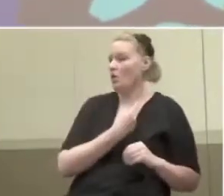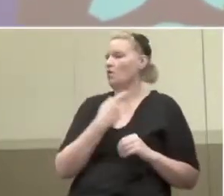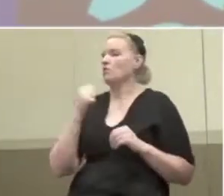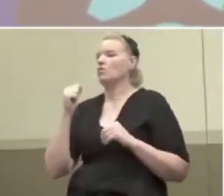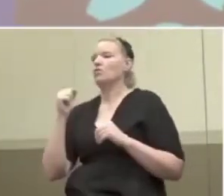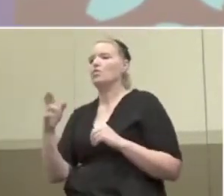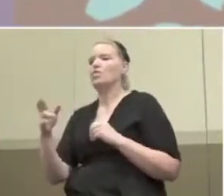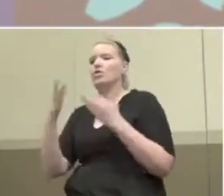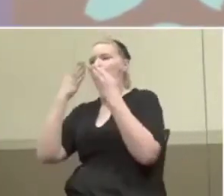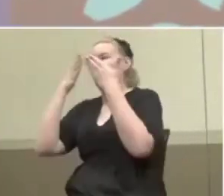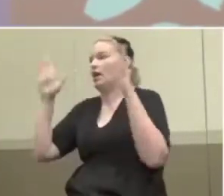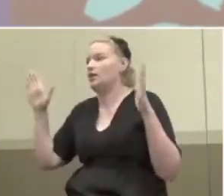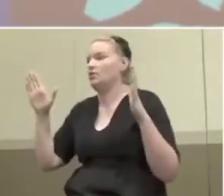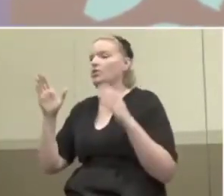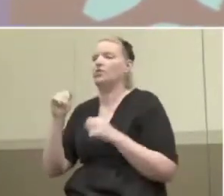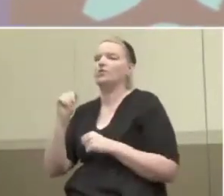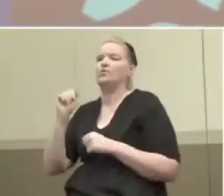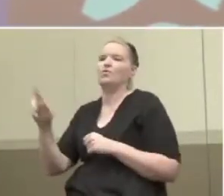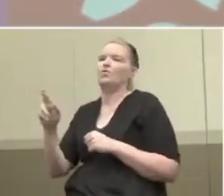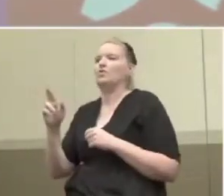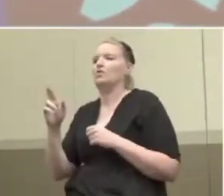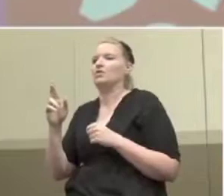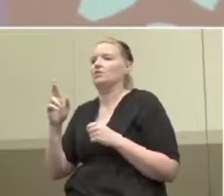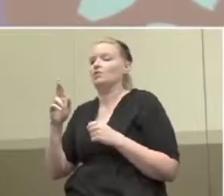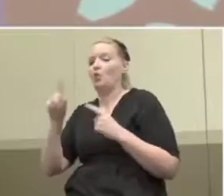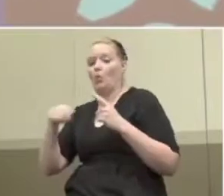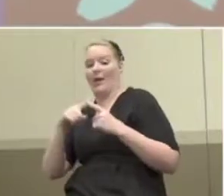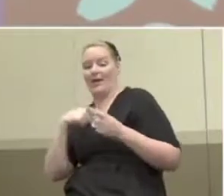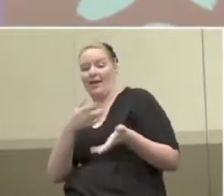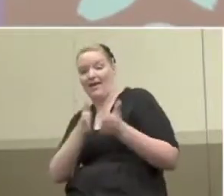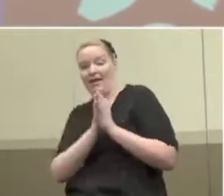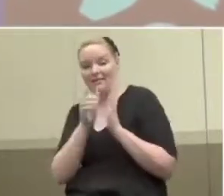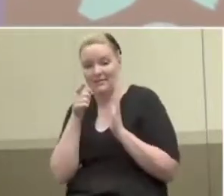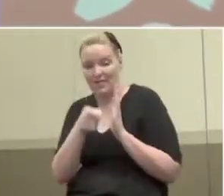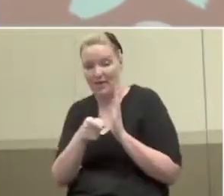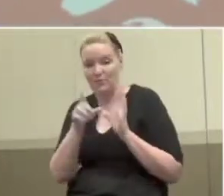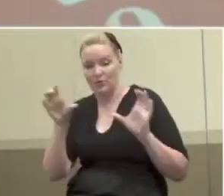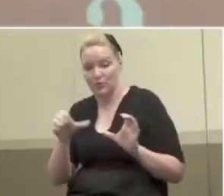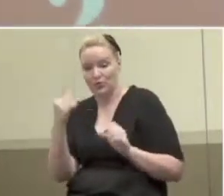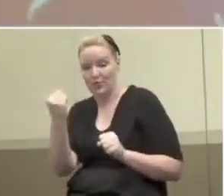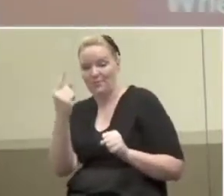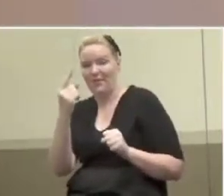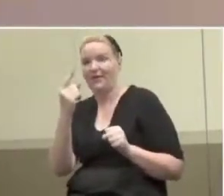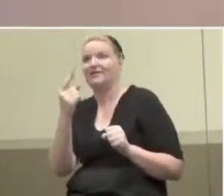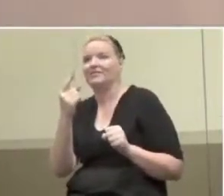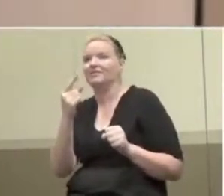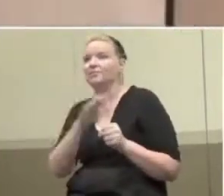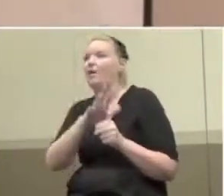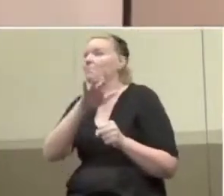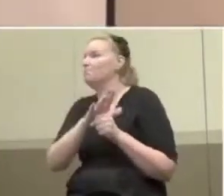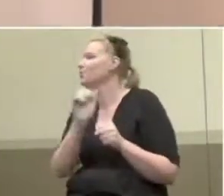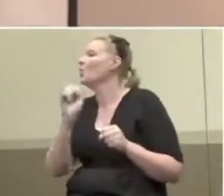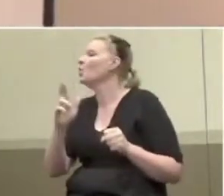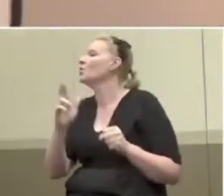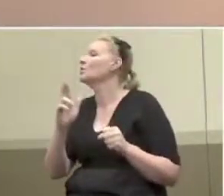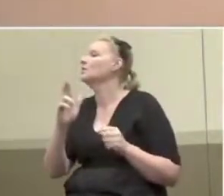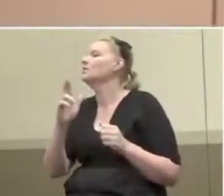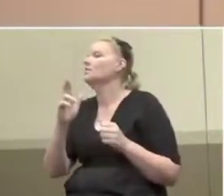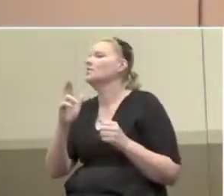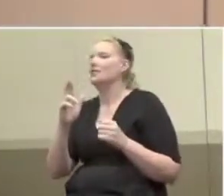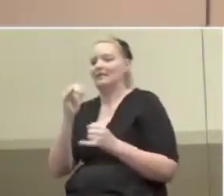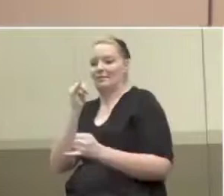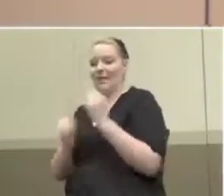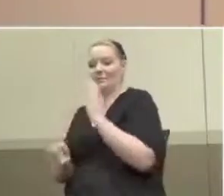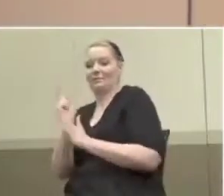they do it whenever you ask them to do something? Or is it a last minute kind of thing? If you ask them last minute, they don't adapt